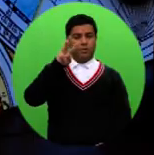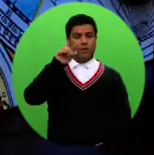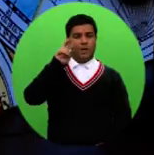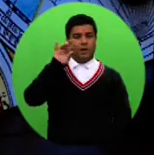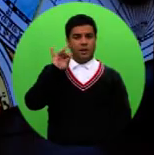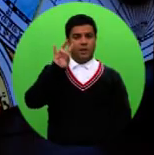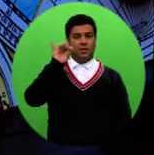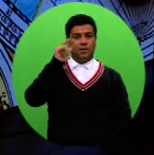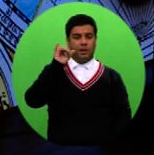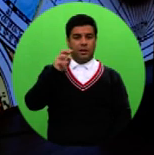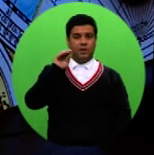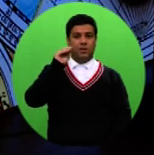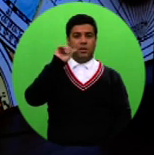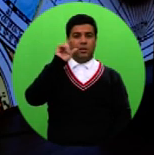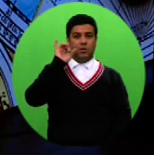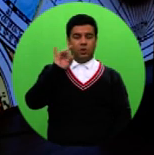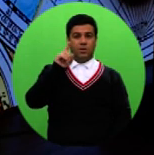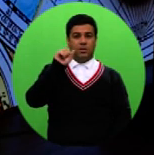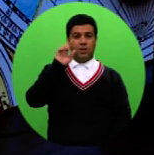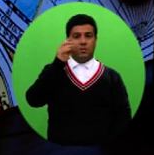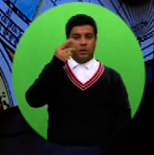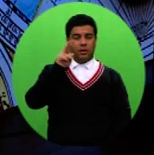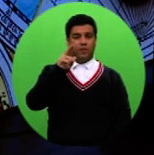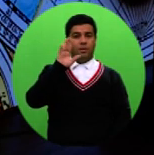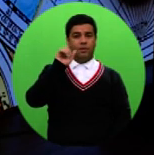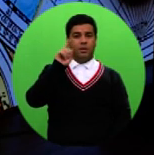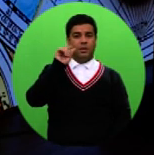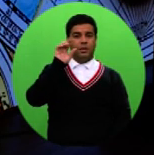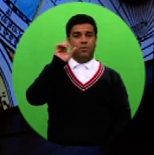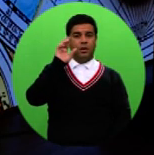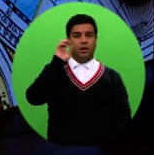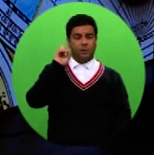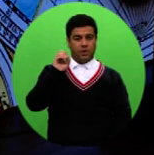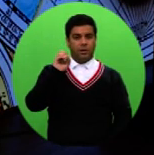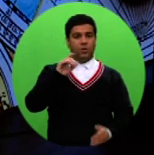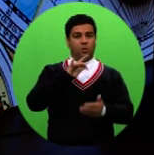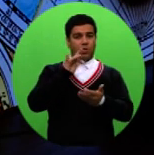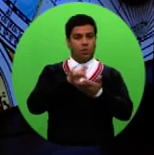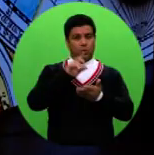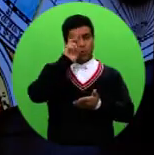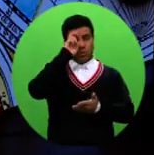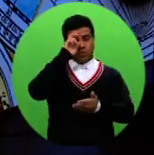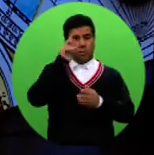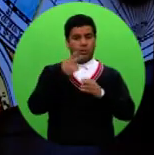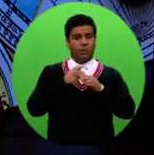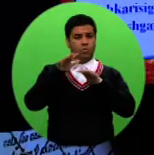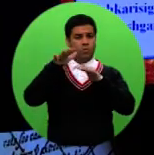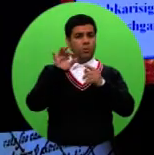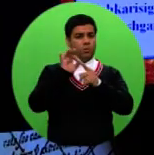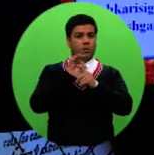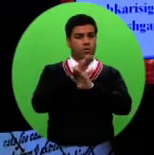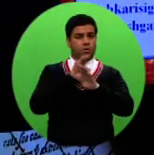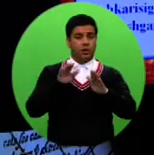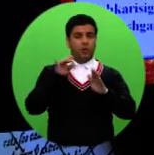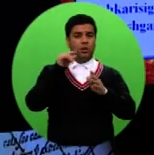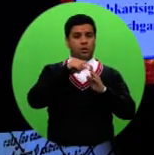Mali, Jazoir, Zambiya hamda Zimbabve davlatlaridir. Va shu bilan birgalikda Afrikada